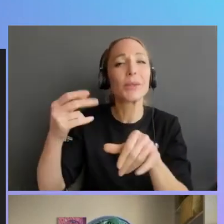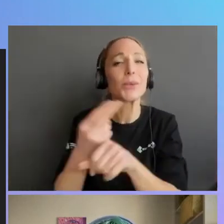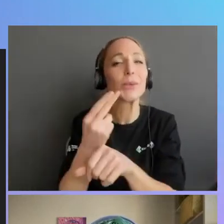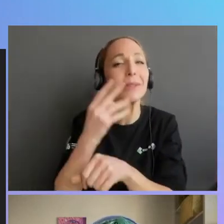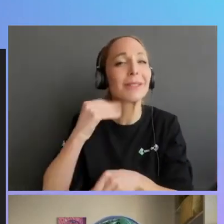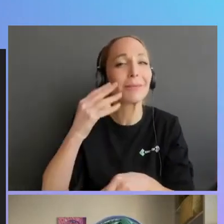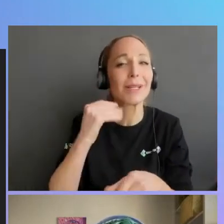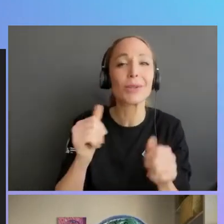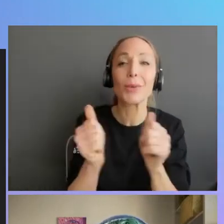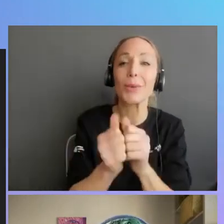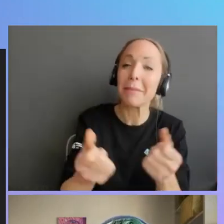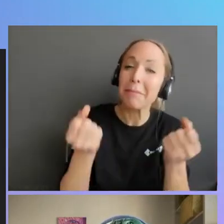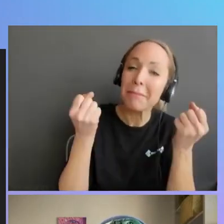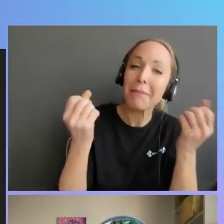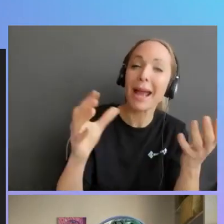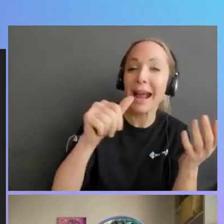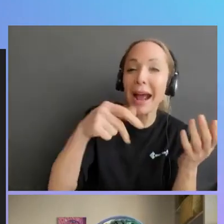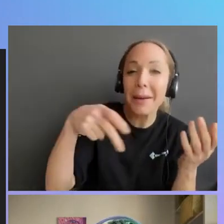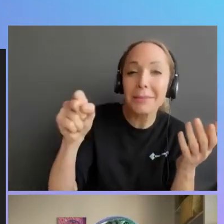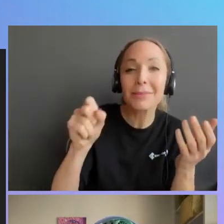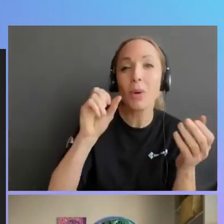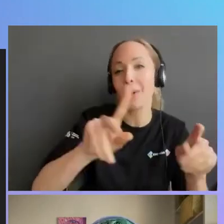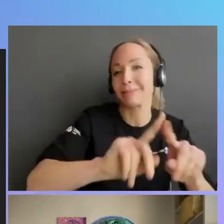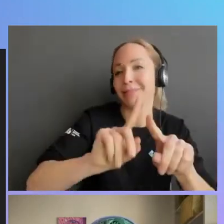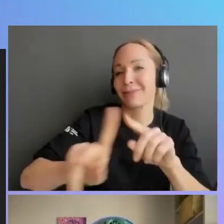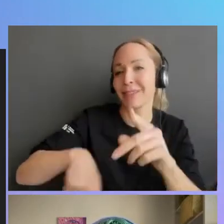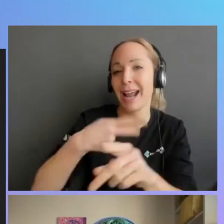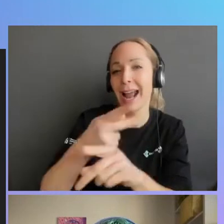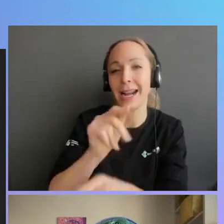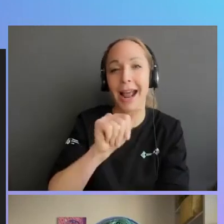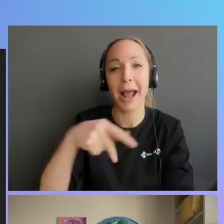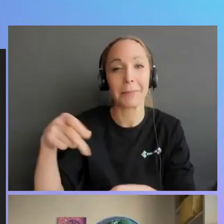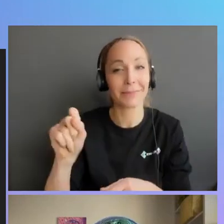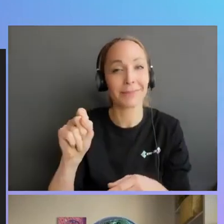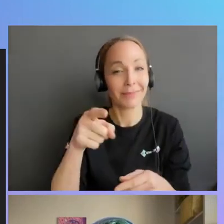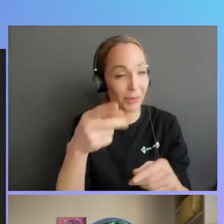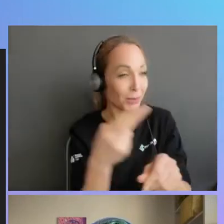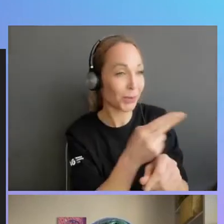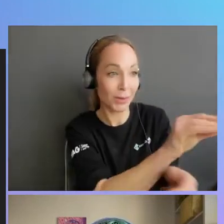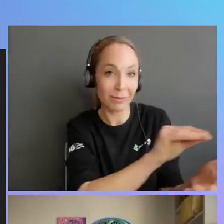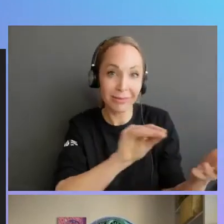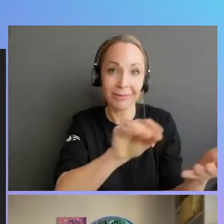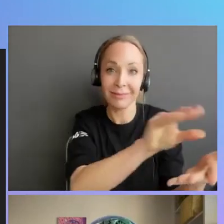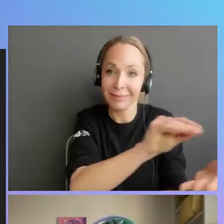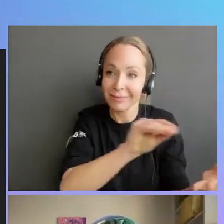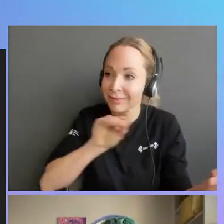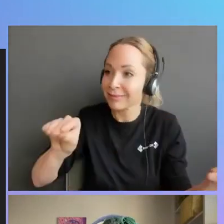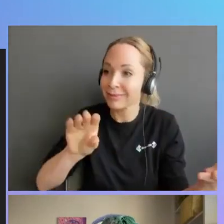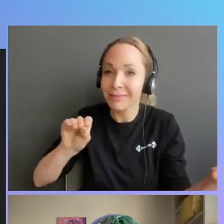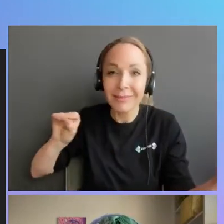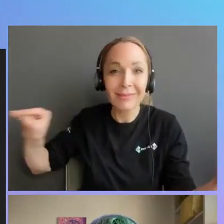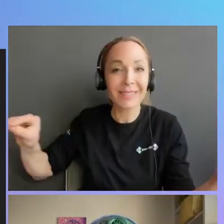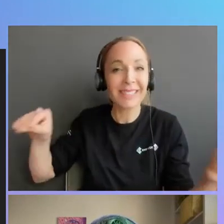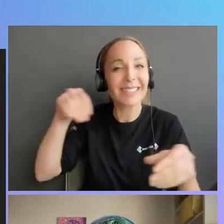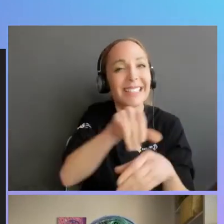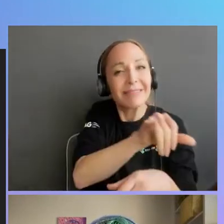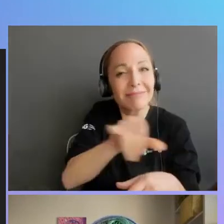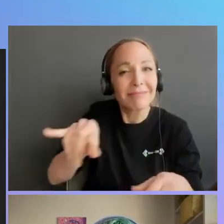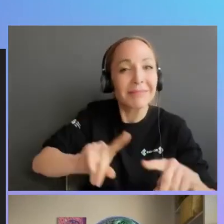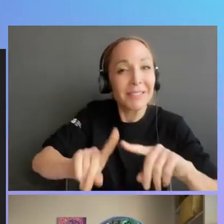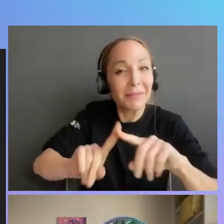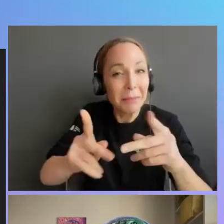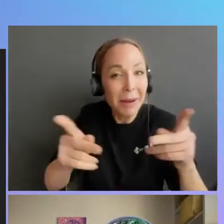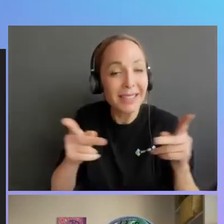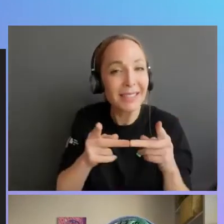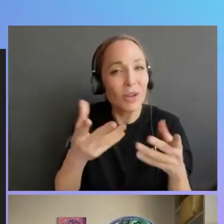mentioned, when we have those components that are reused in multiple places, we want that experience to be exactly identical for our